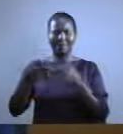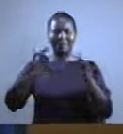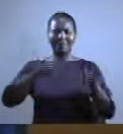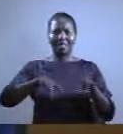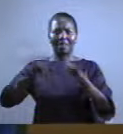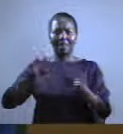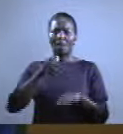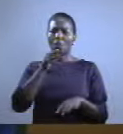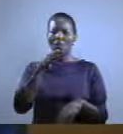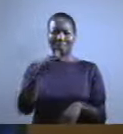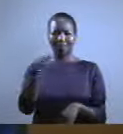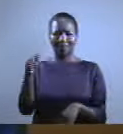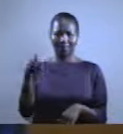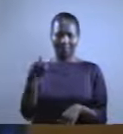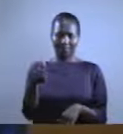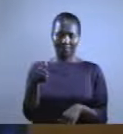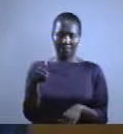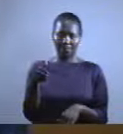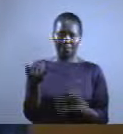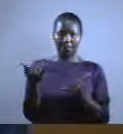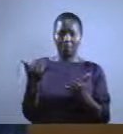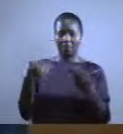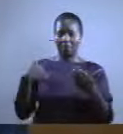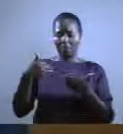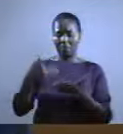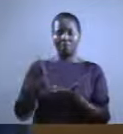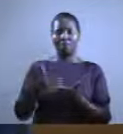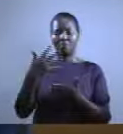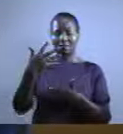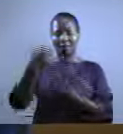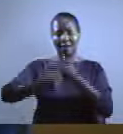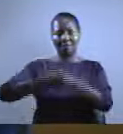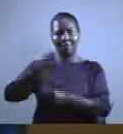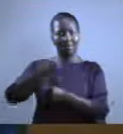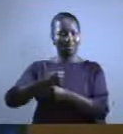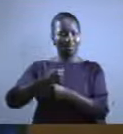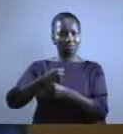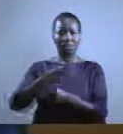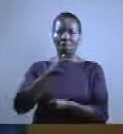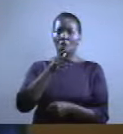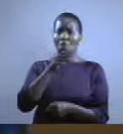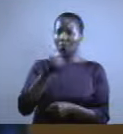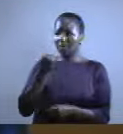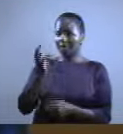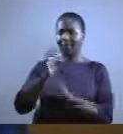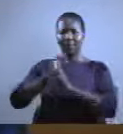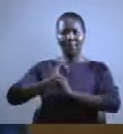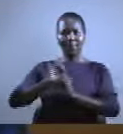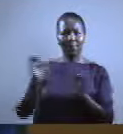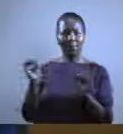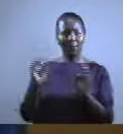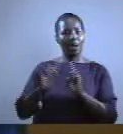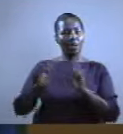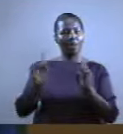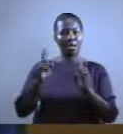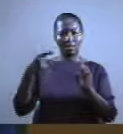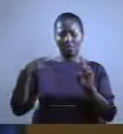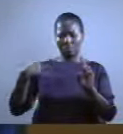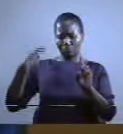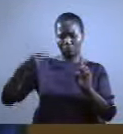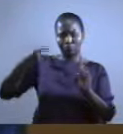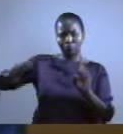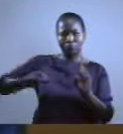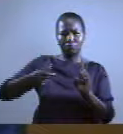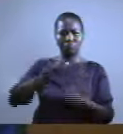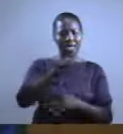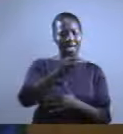struggling with. Exactly 5 years, nothing has happened, despite the numerous broken